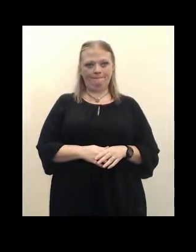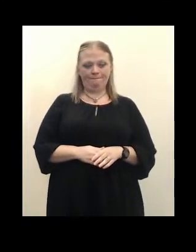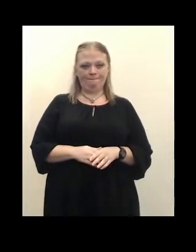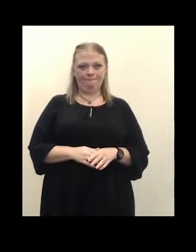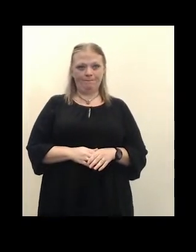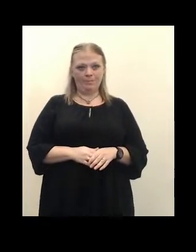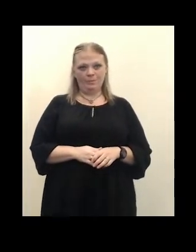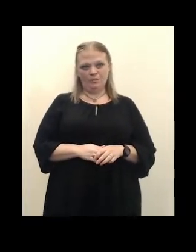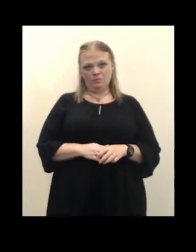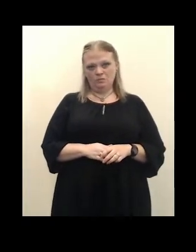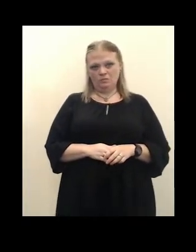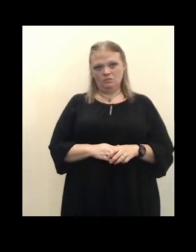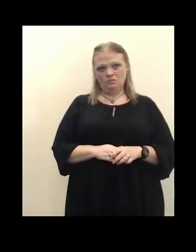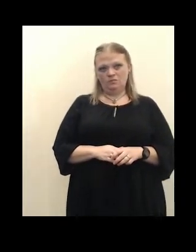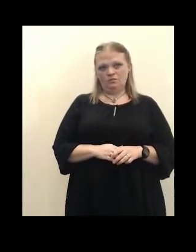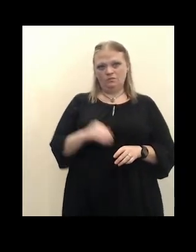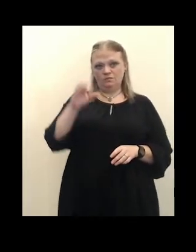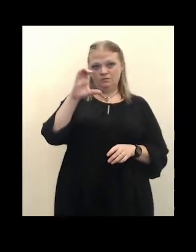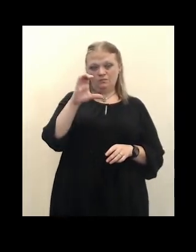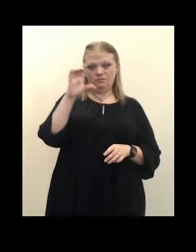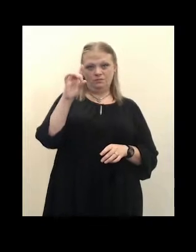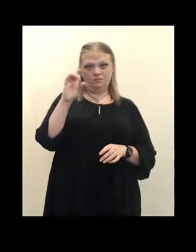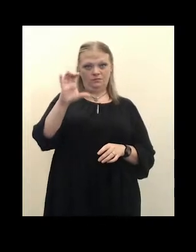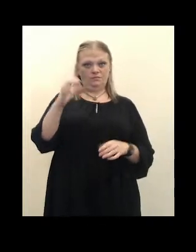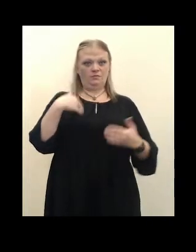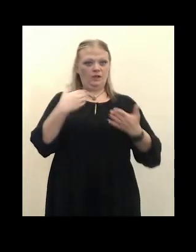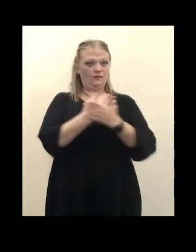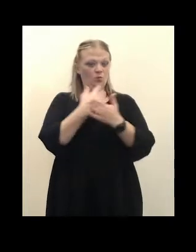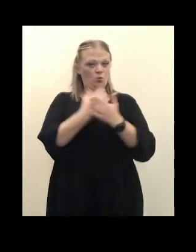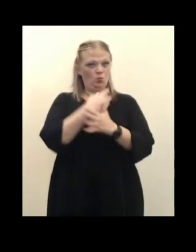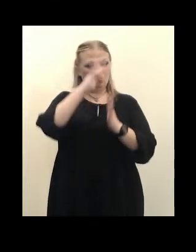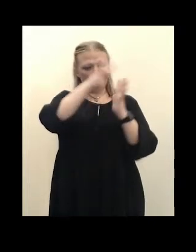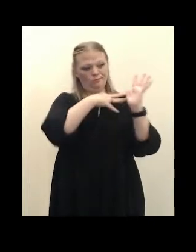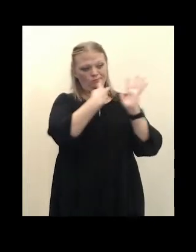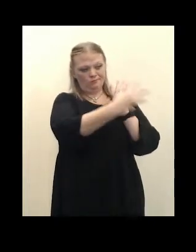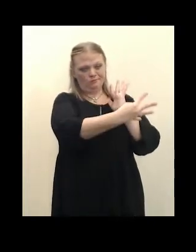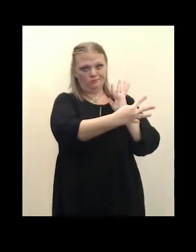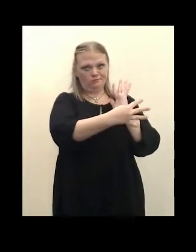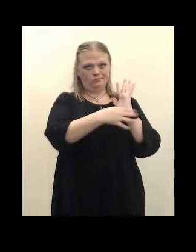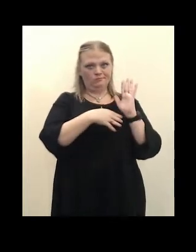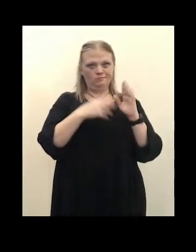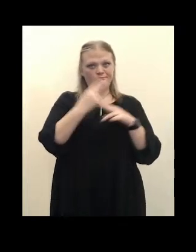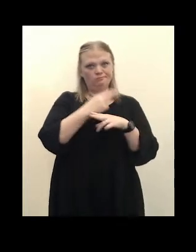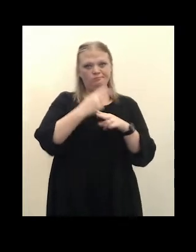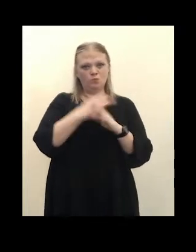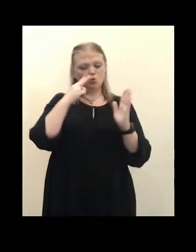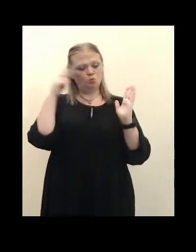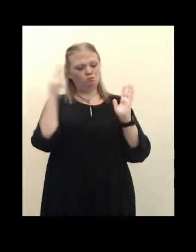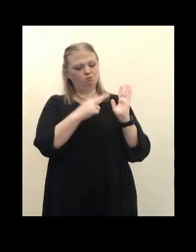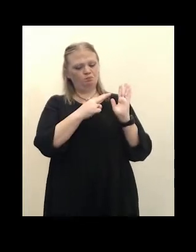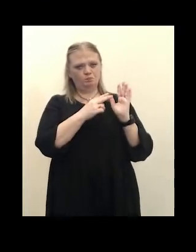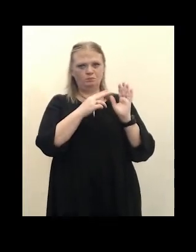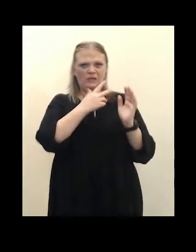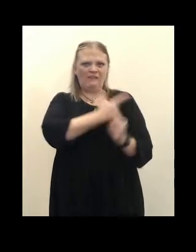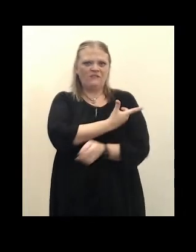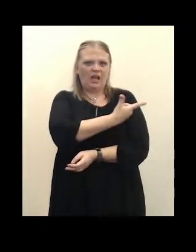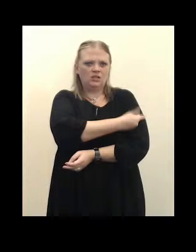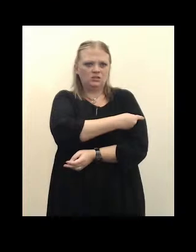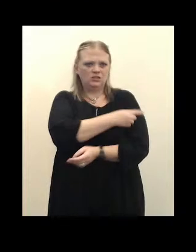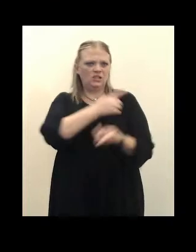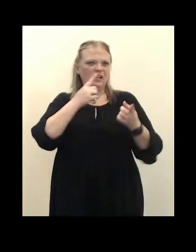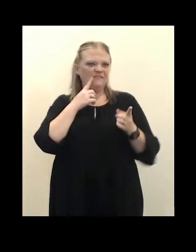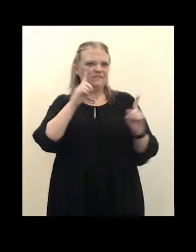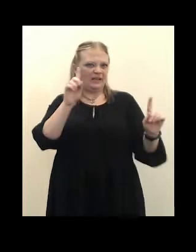So actually, CDC has a new graphic that they use to look at vaccine effectiveness for